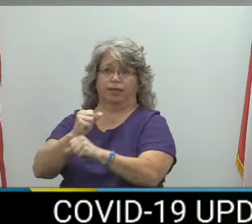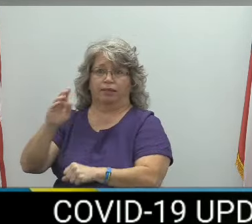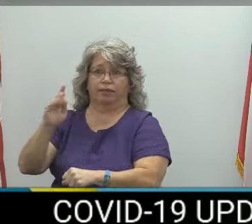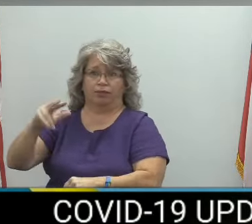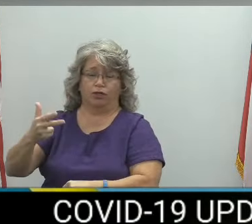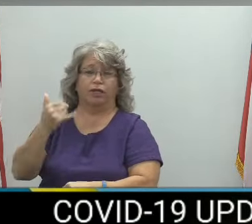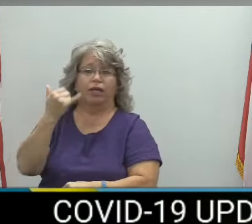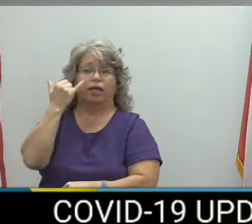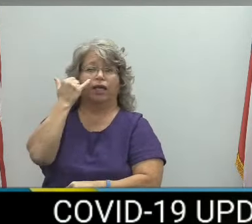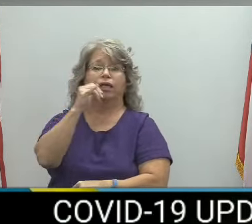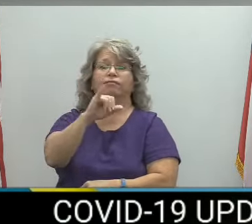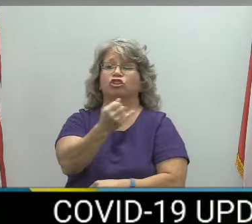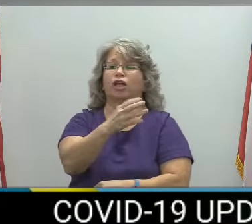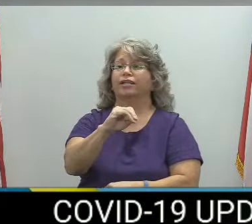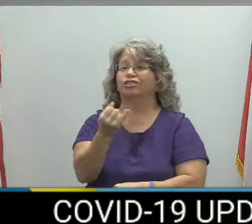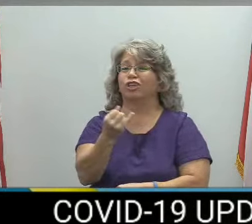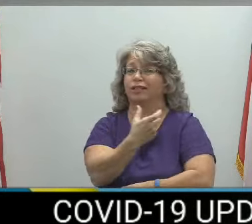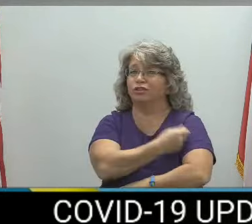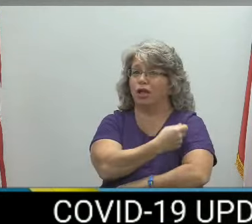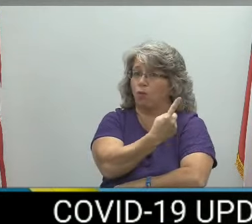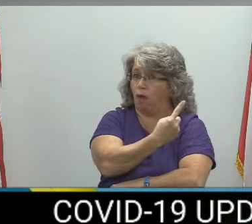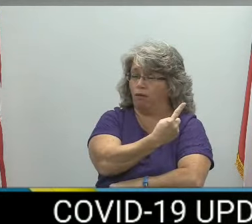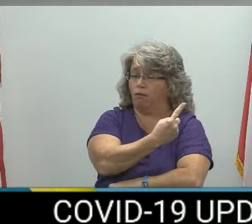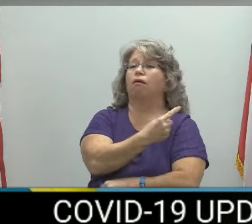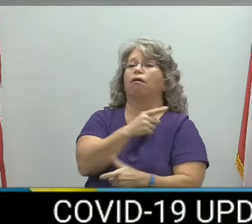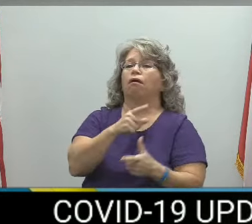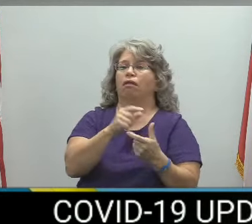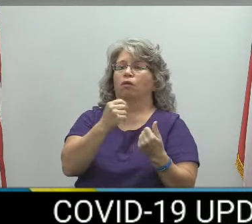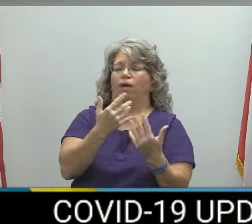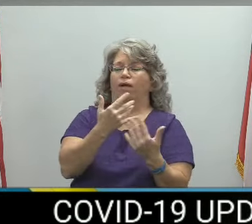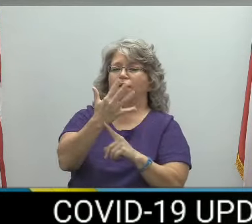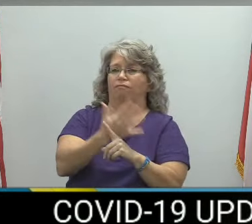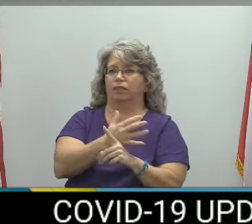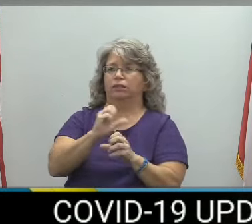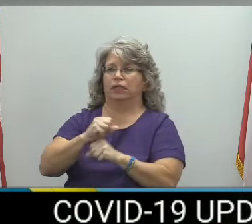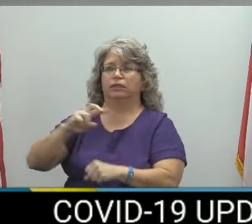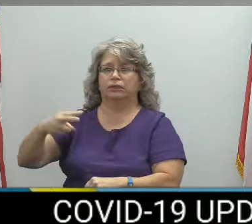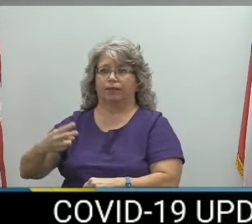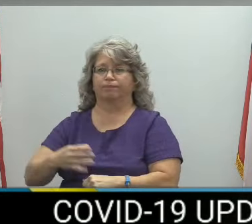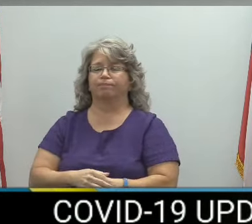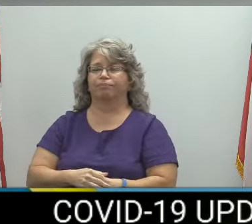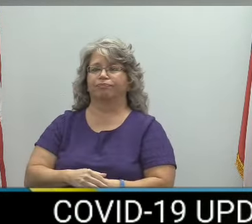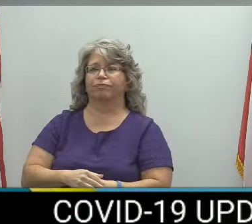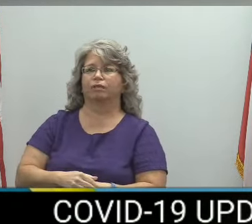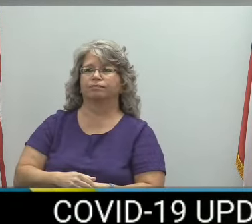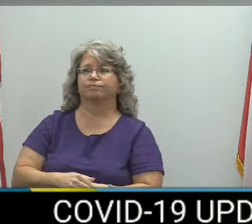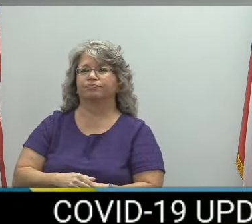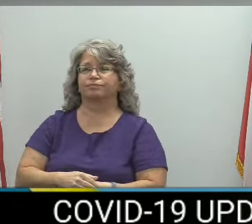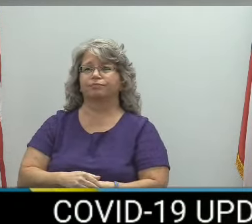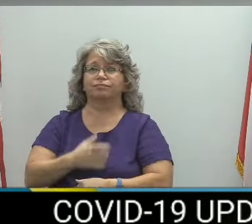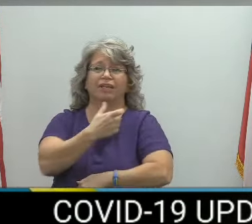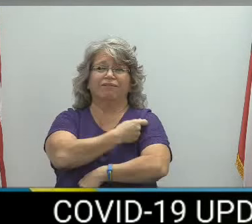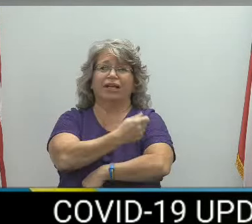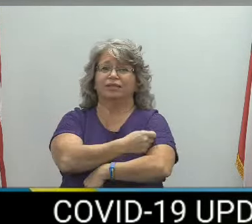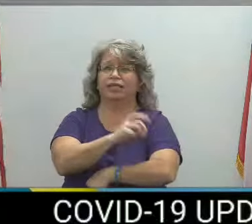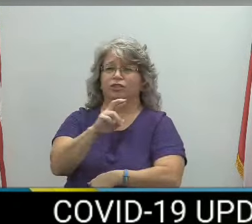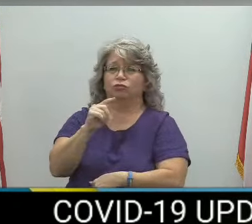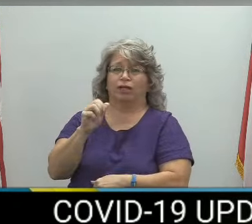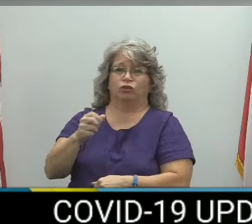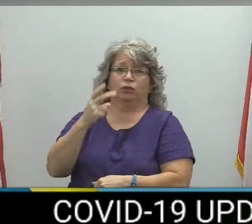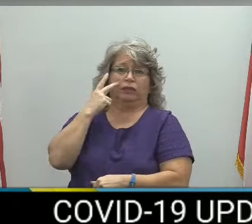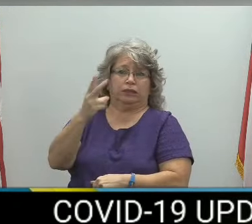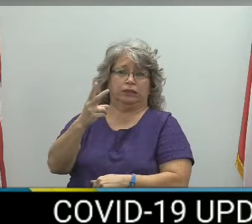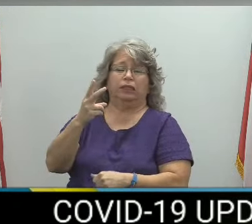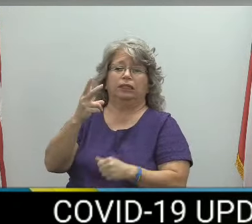The number is going up, so people are continuing to come in and get vaccinated, but it needs to be at a much higher rate to help with this